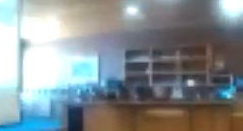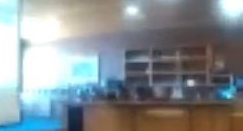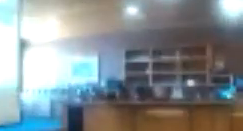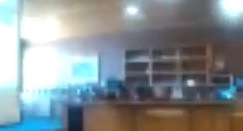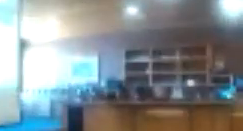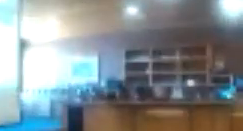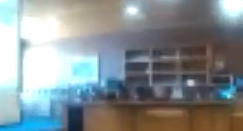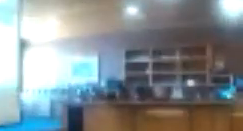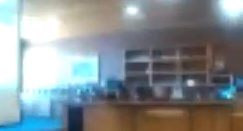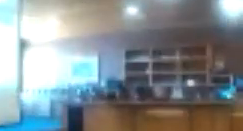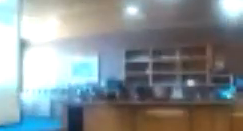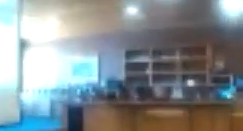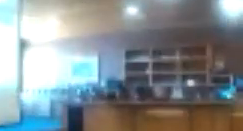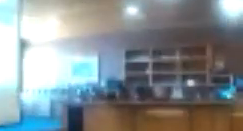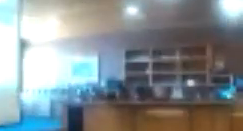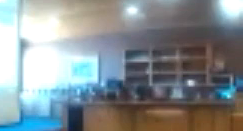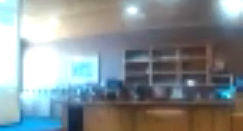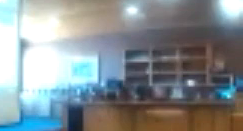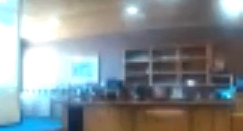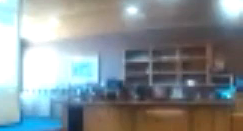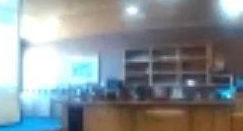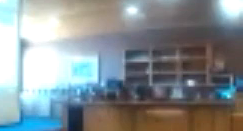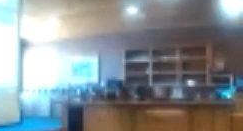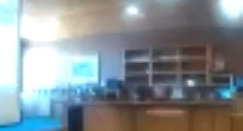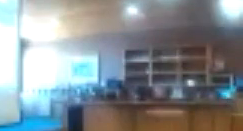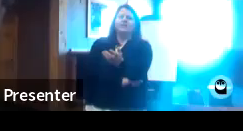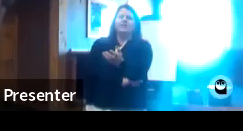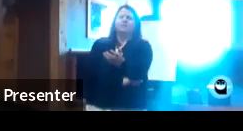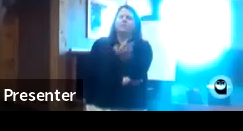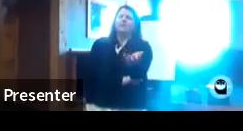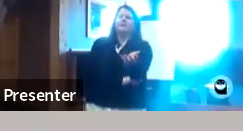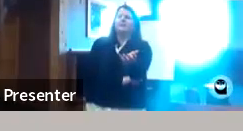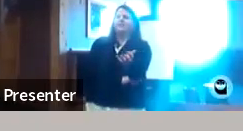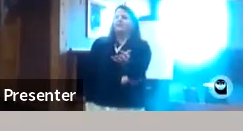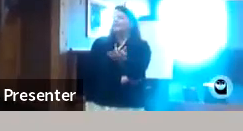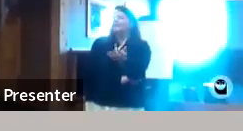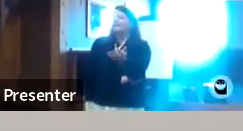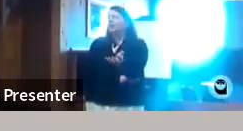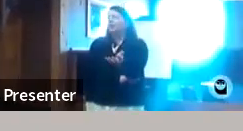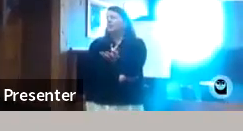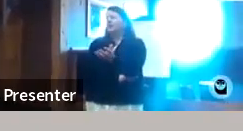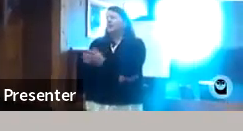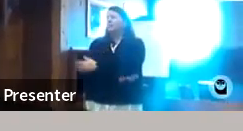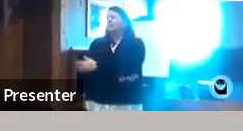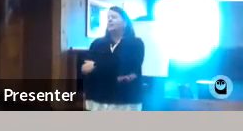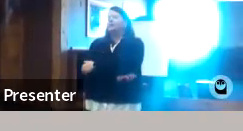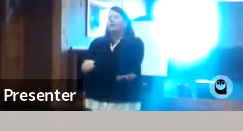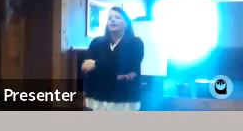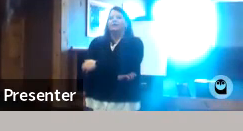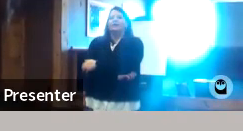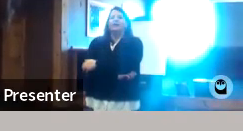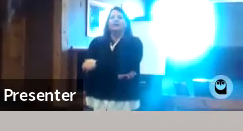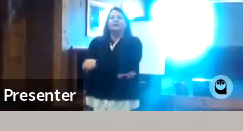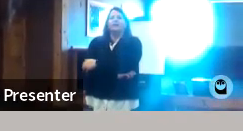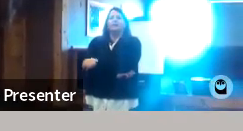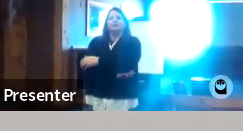long and the short is he wants to put her on as an expert. The opposition by the defense attorney is he doesn't want her to be an expert.